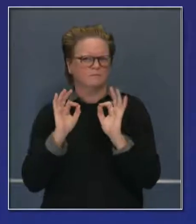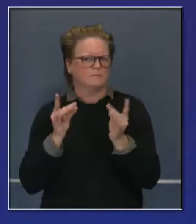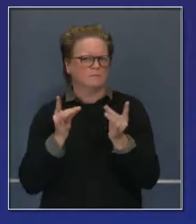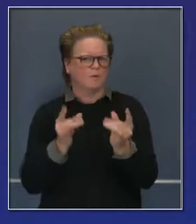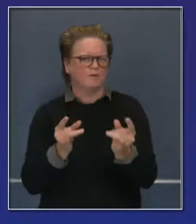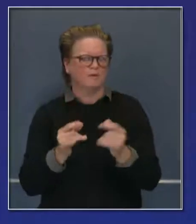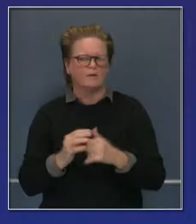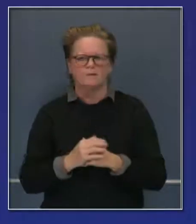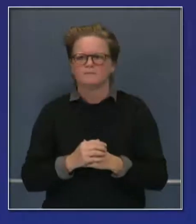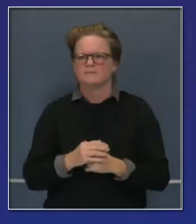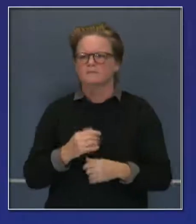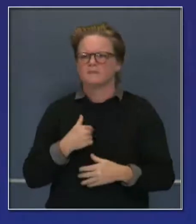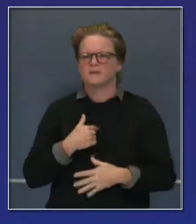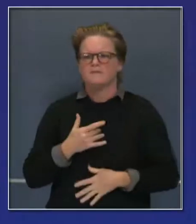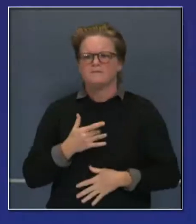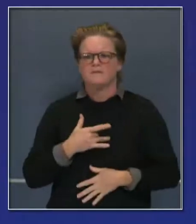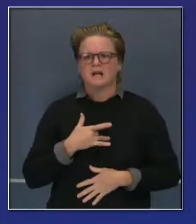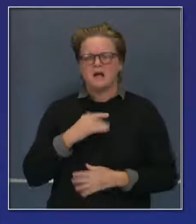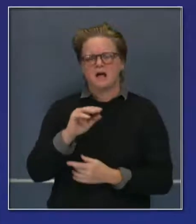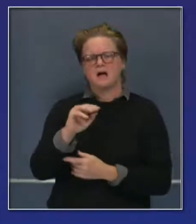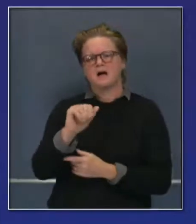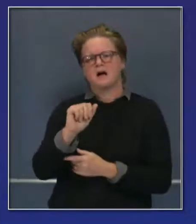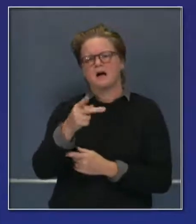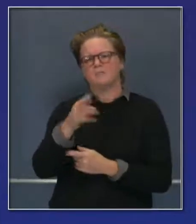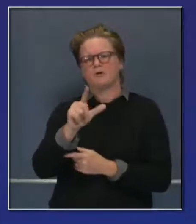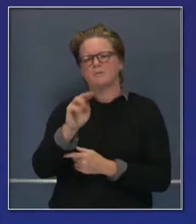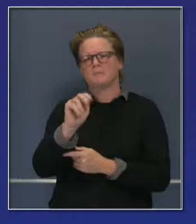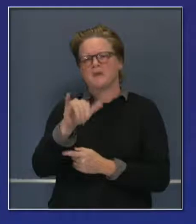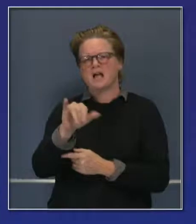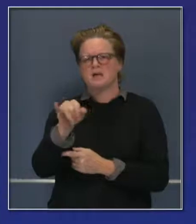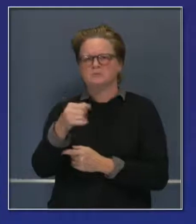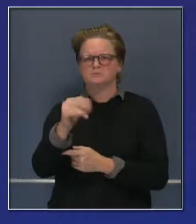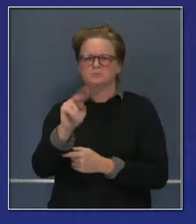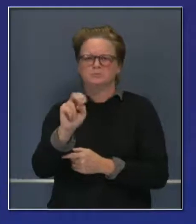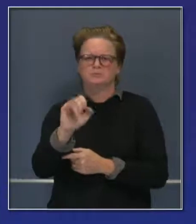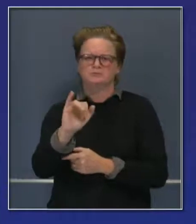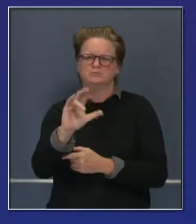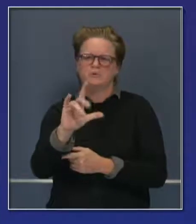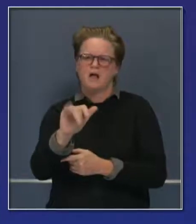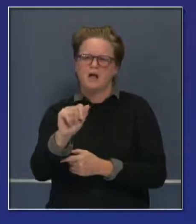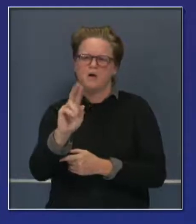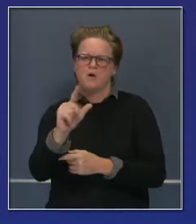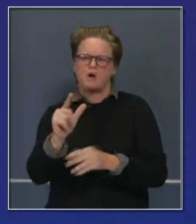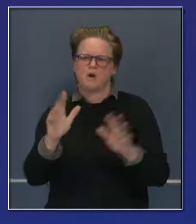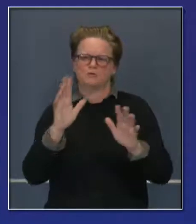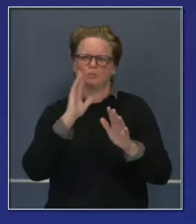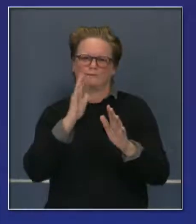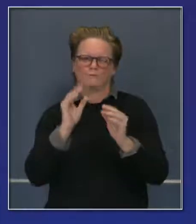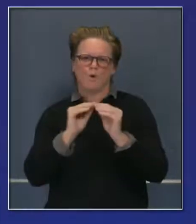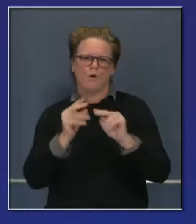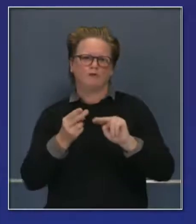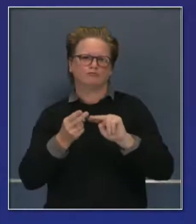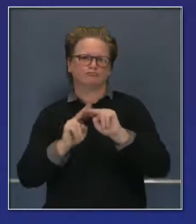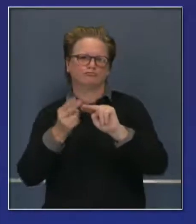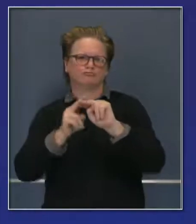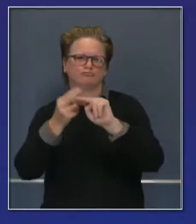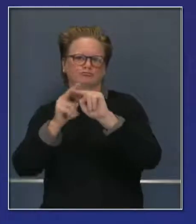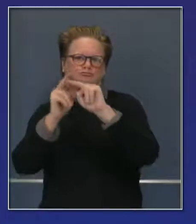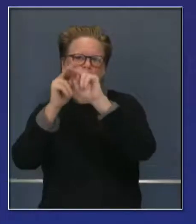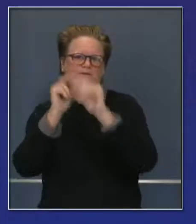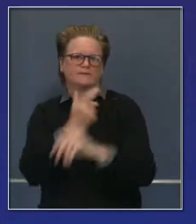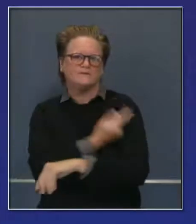June, July, August, September, October of next year. So that's an